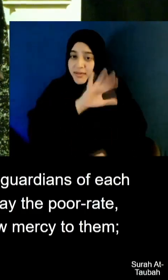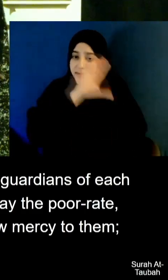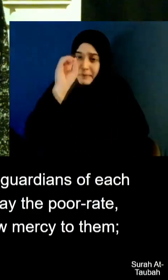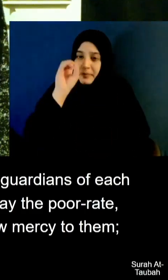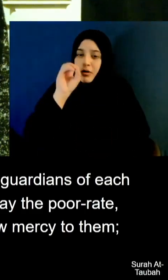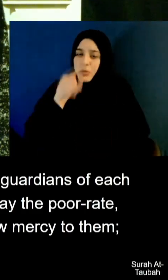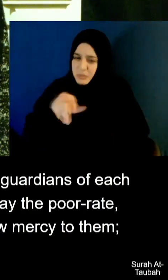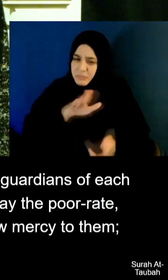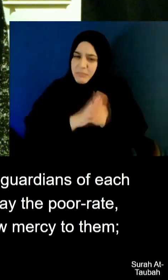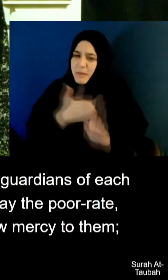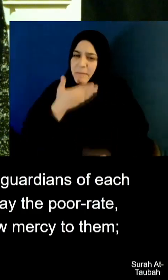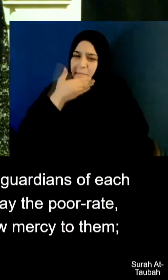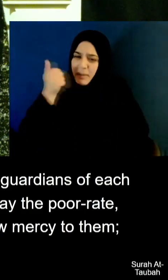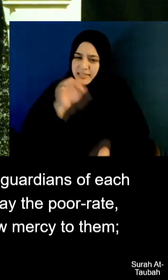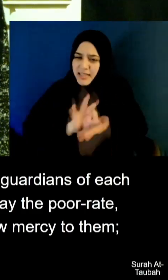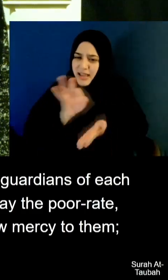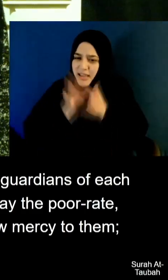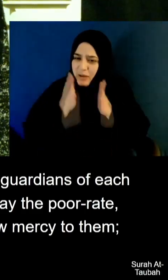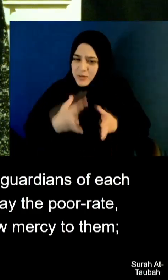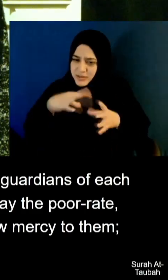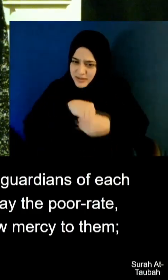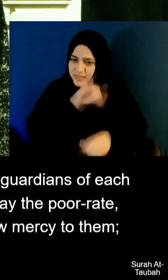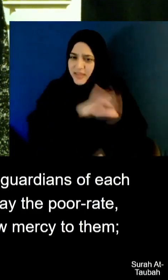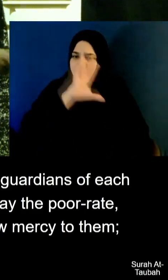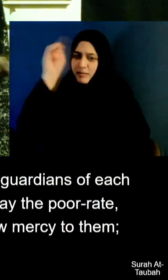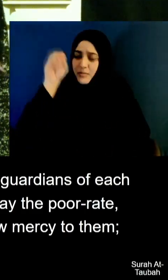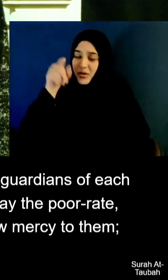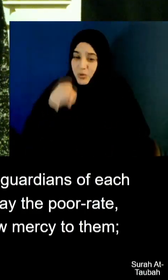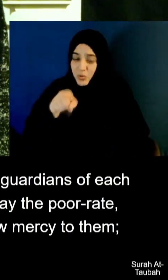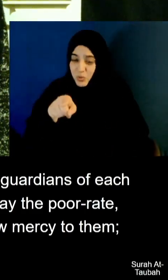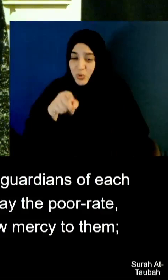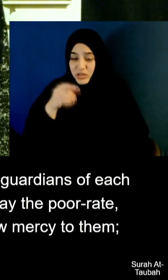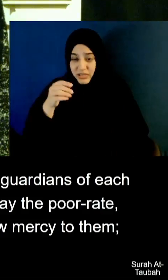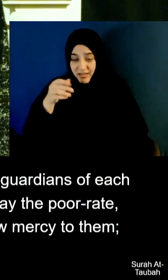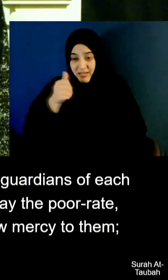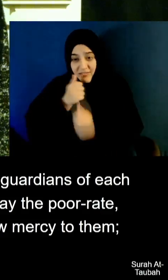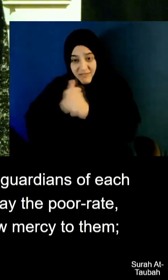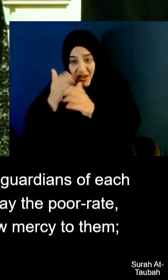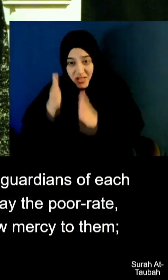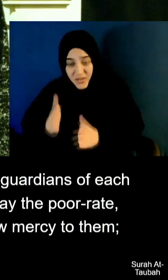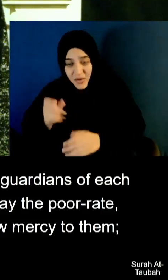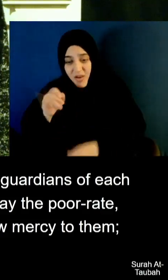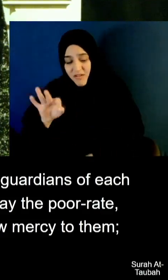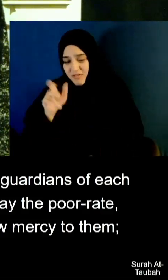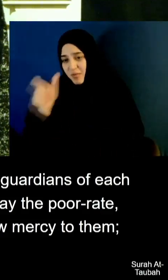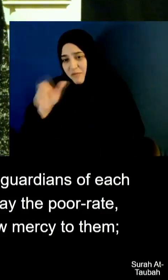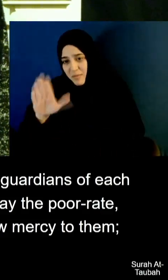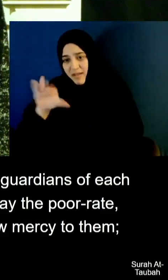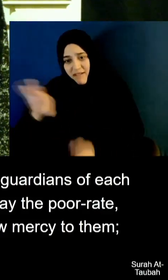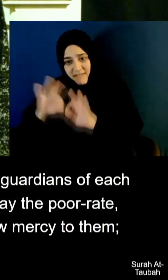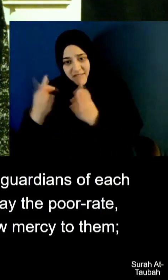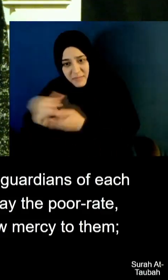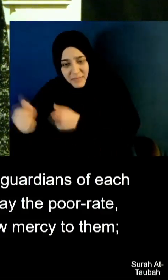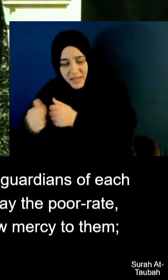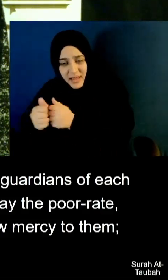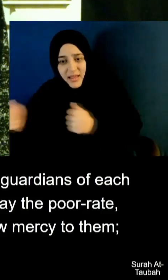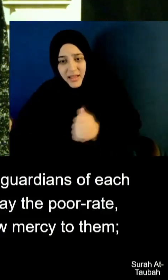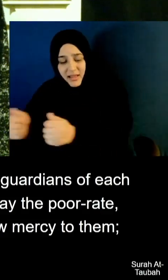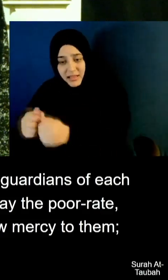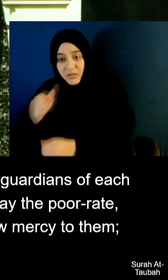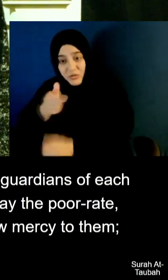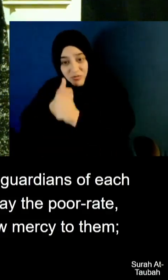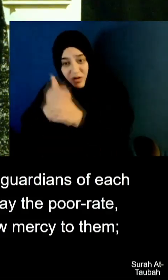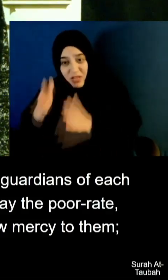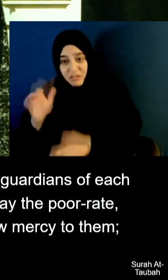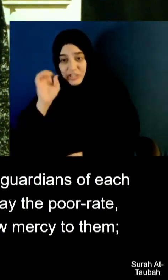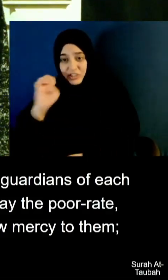as a lover of Imam Jaffar, you cannot be the lowest employee there. That's what Imam Jaffar expects from you. You